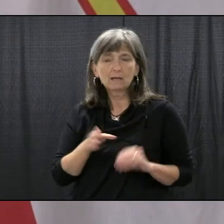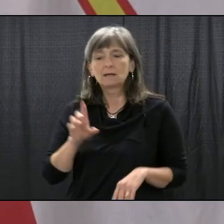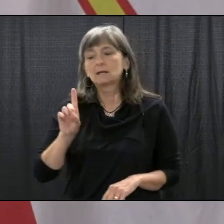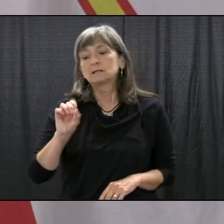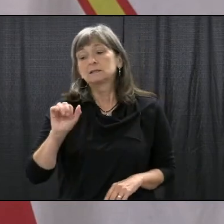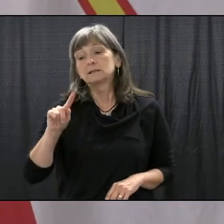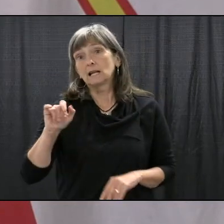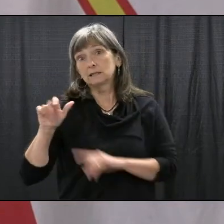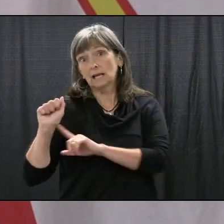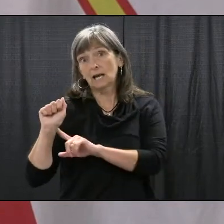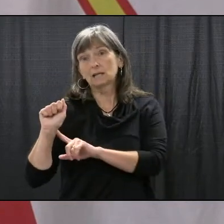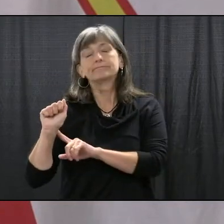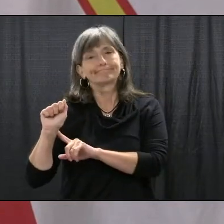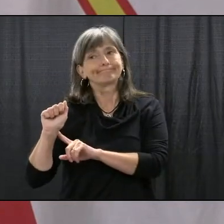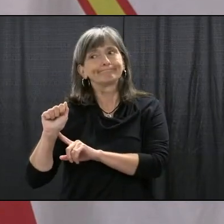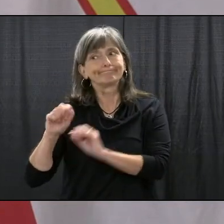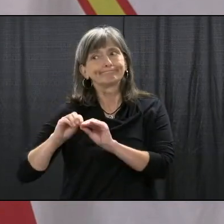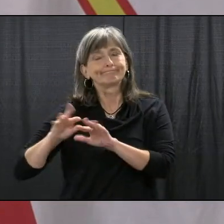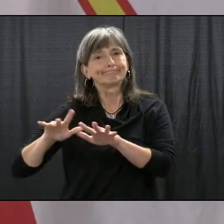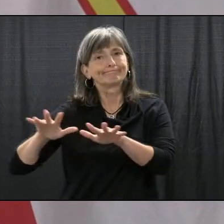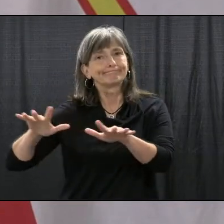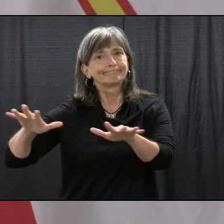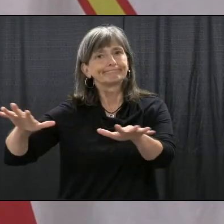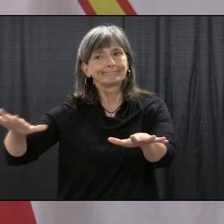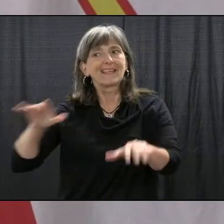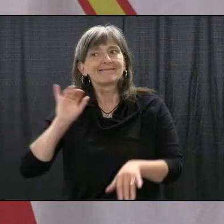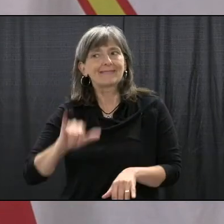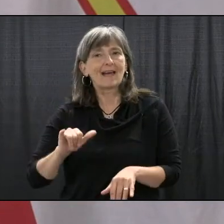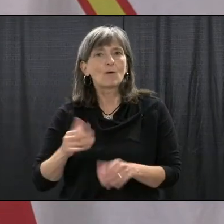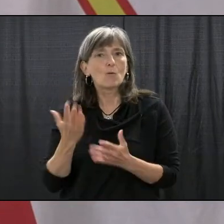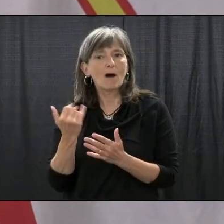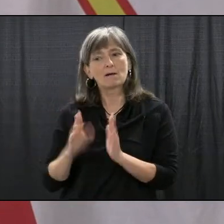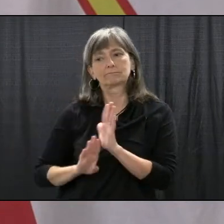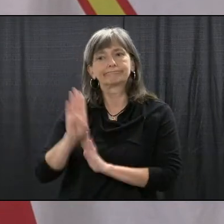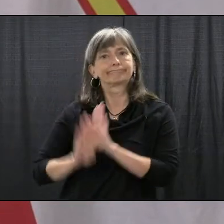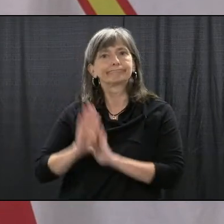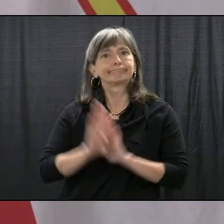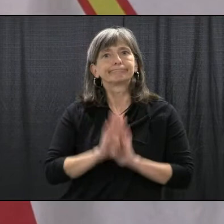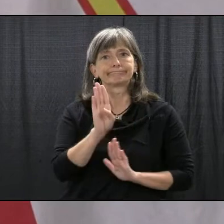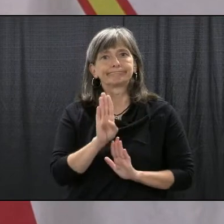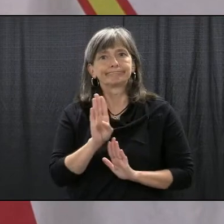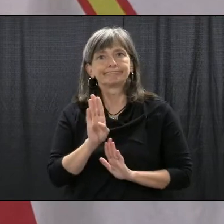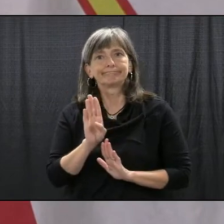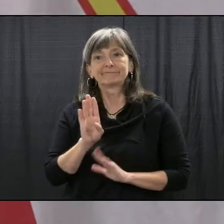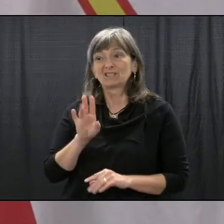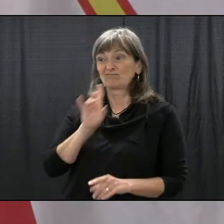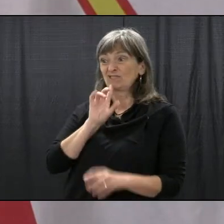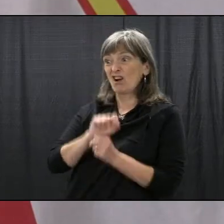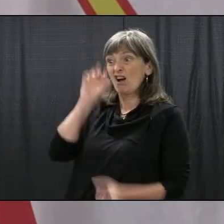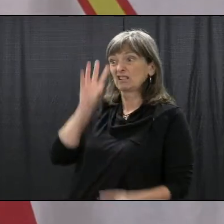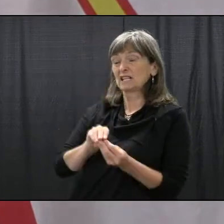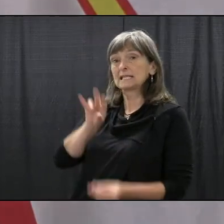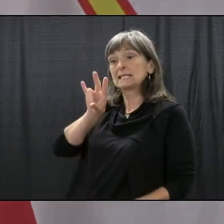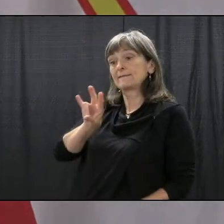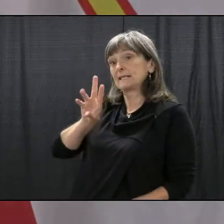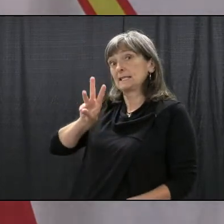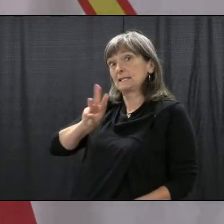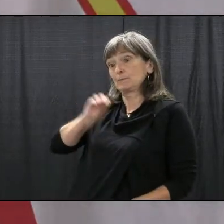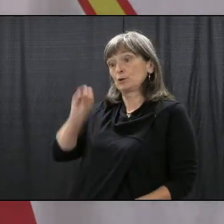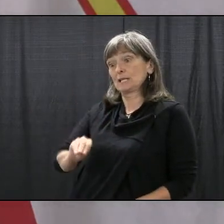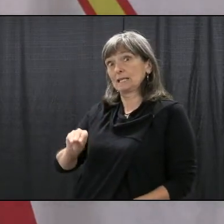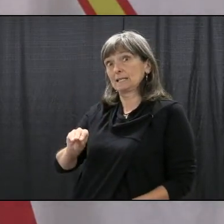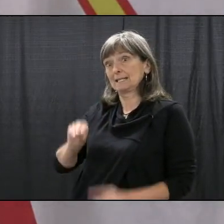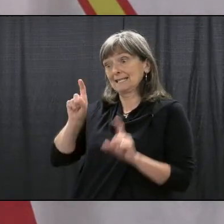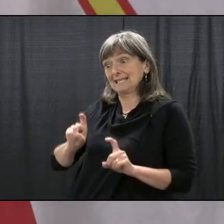4th wave, and it's becoming a dominant circulating strain of COVID, and it accounts for more than 76% of all samples